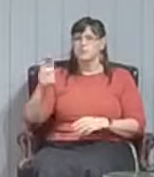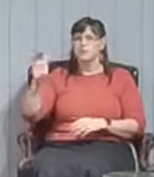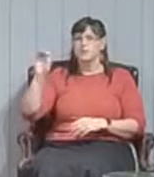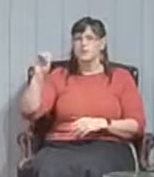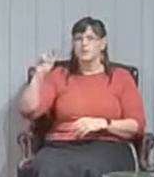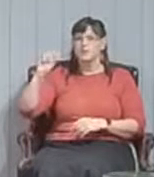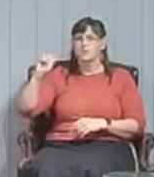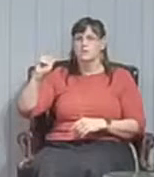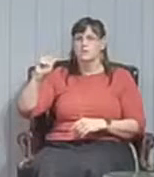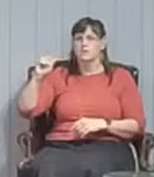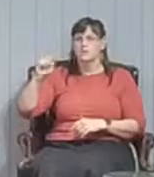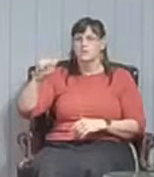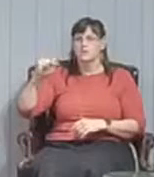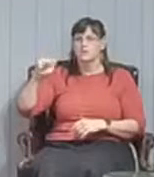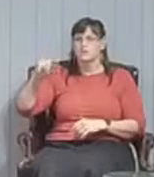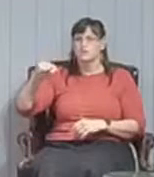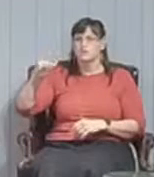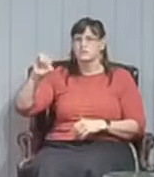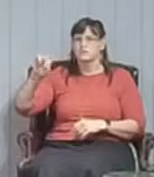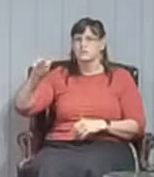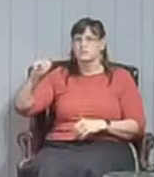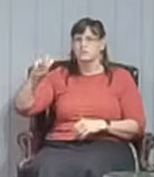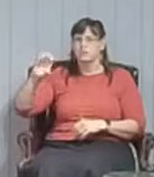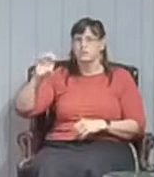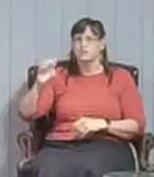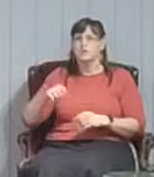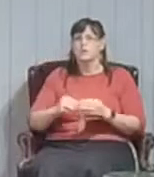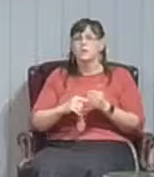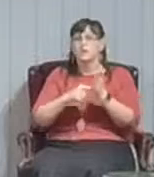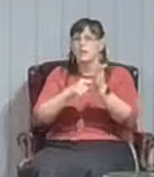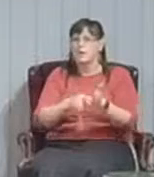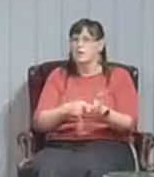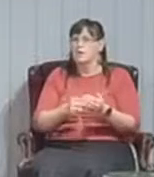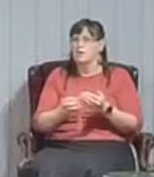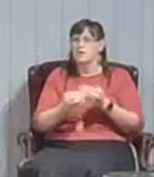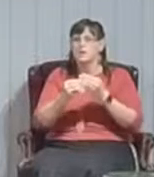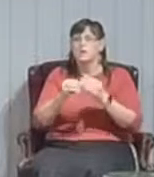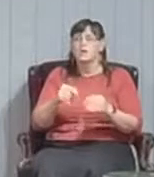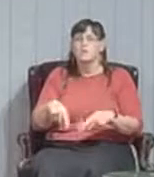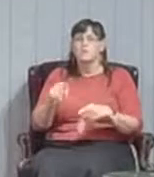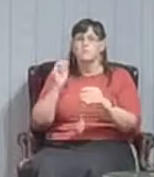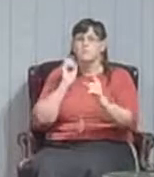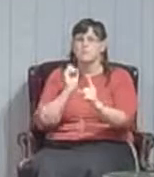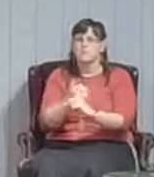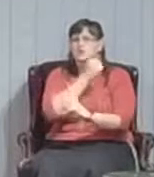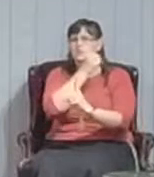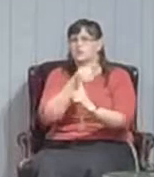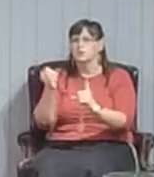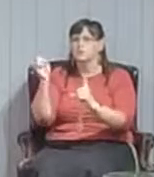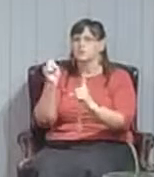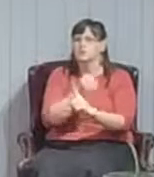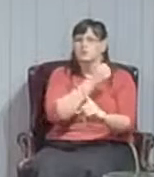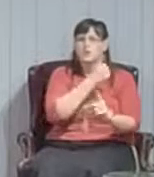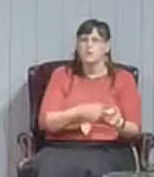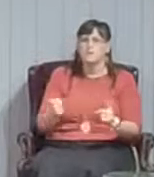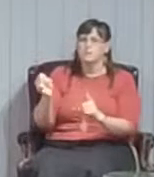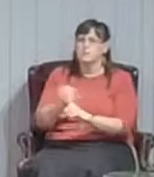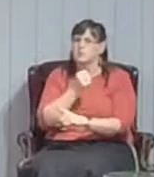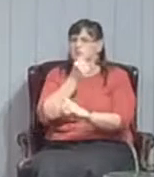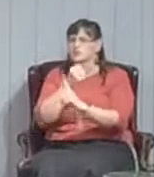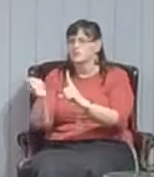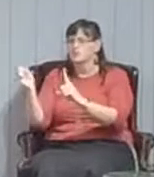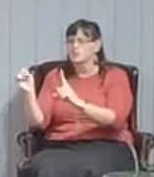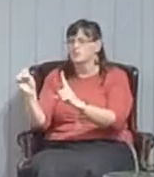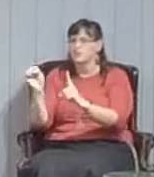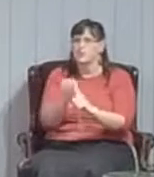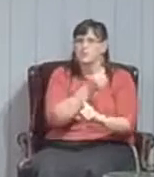Constantine and then those who followed him led in persecution after persecution after persecution to try to exterminate those Christians who